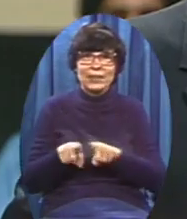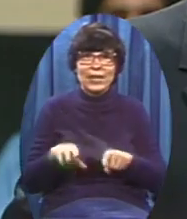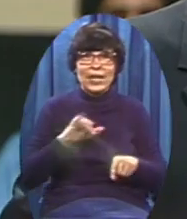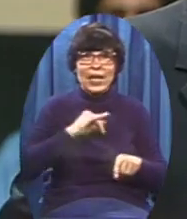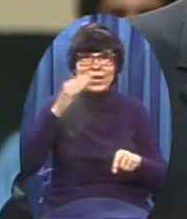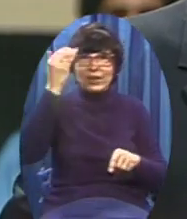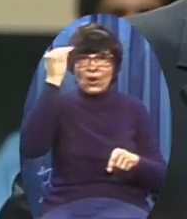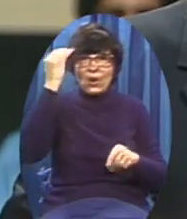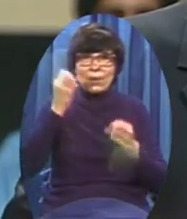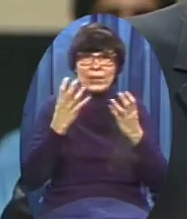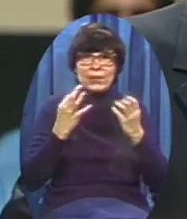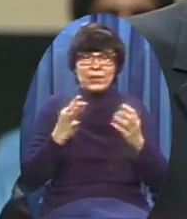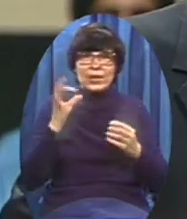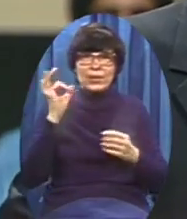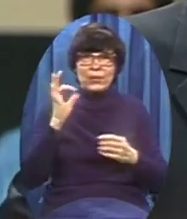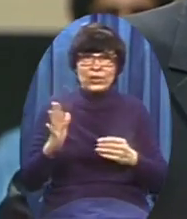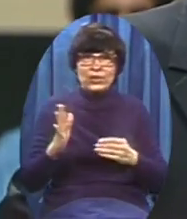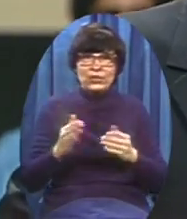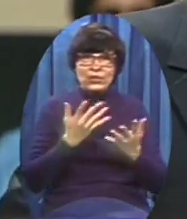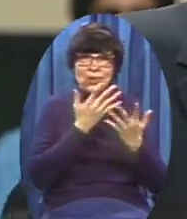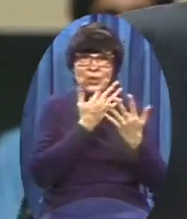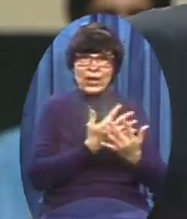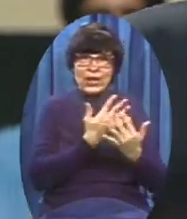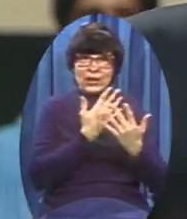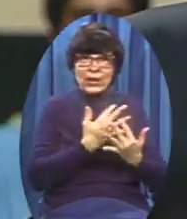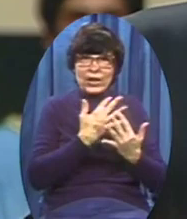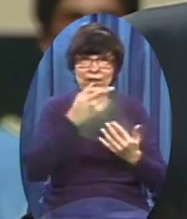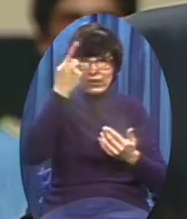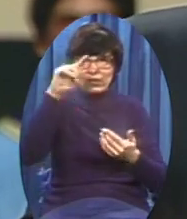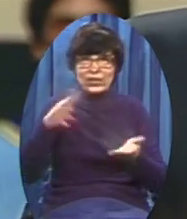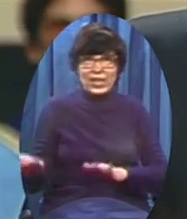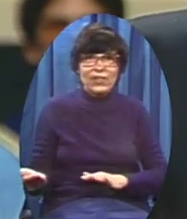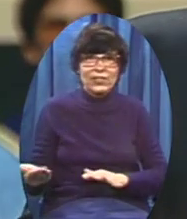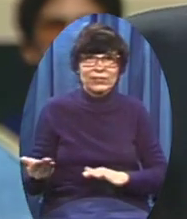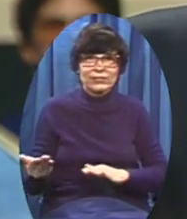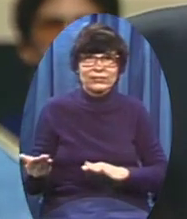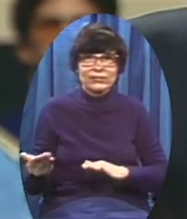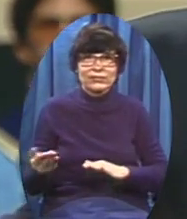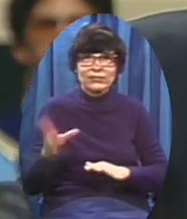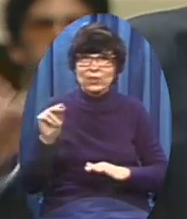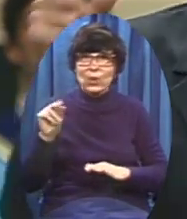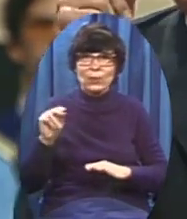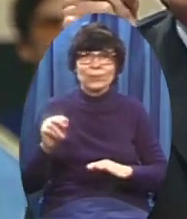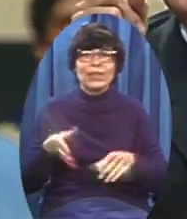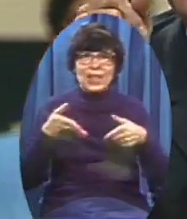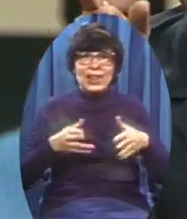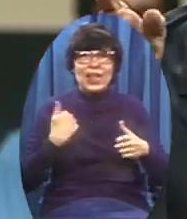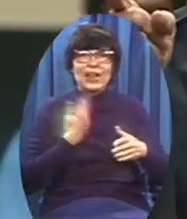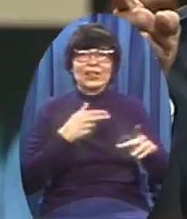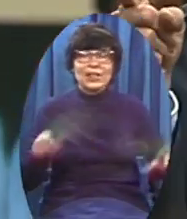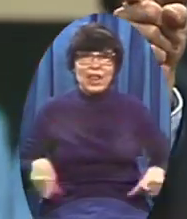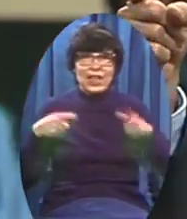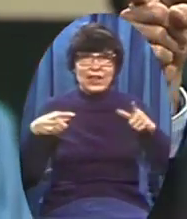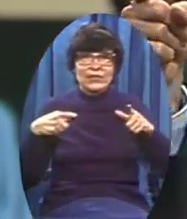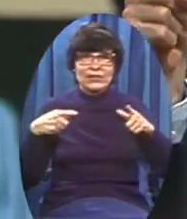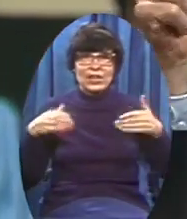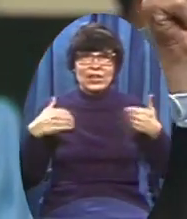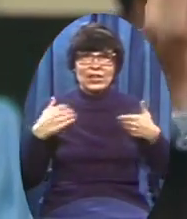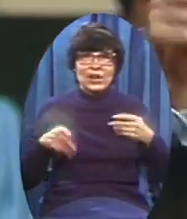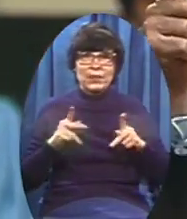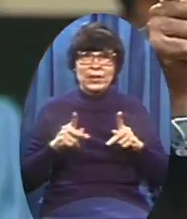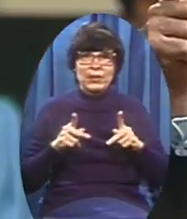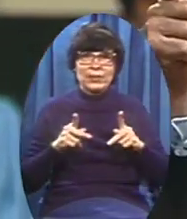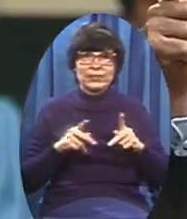undertaker. Just waiting for the undertaker. Let's live. Young folk, let's live. There isn't a one of you young people here today, not